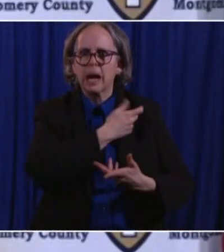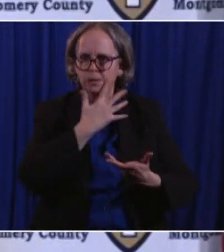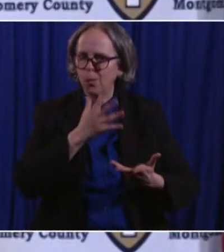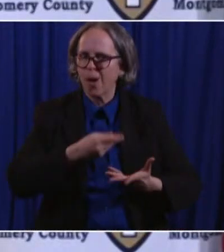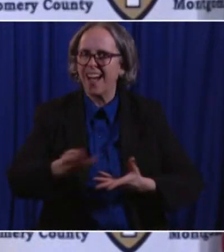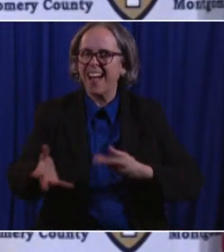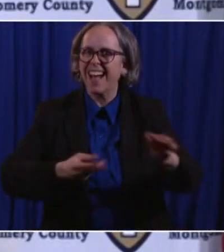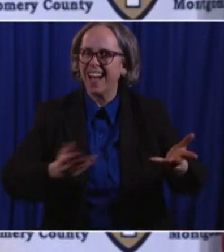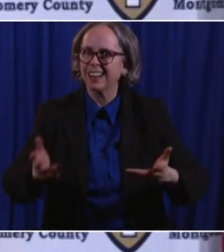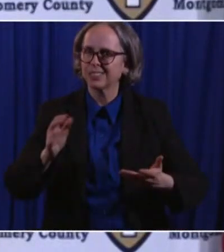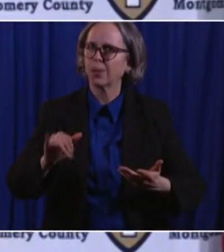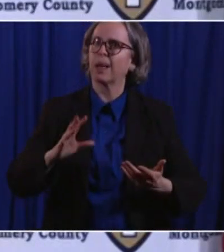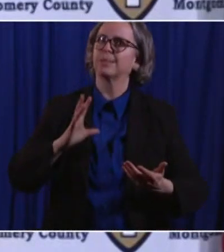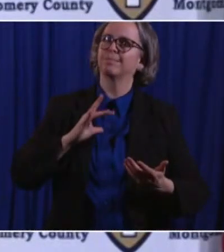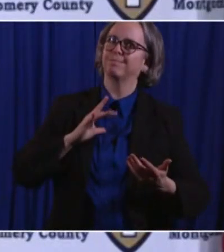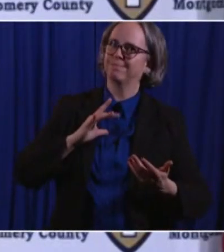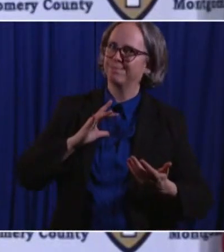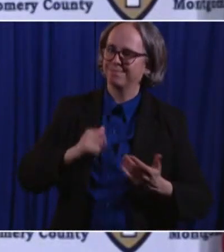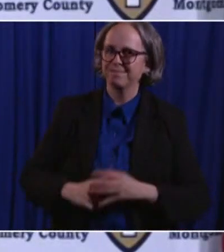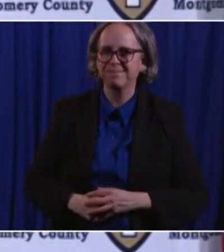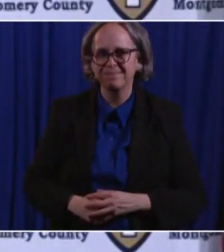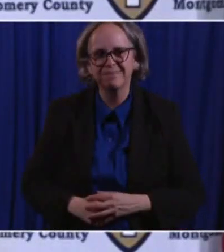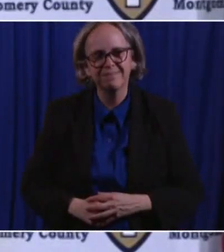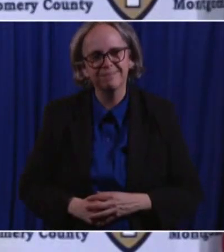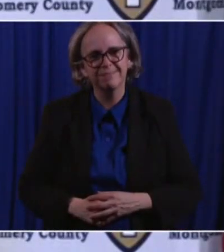So we have made a decision